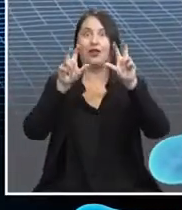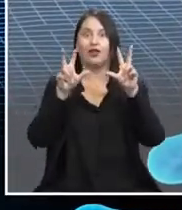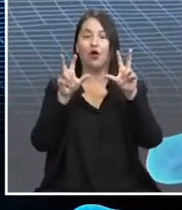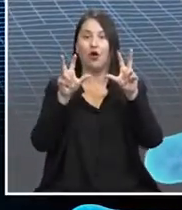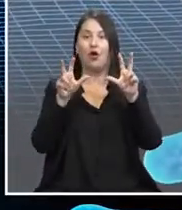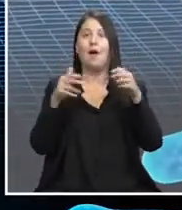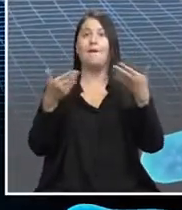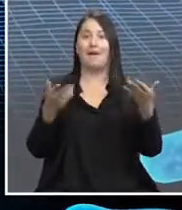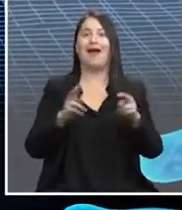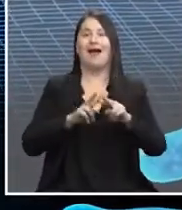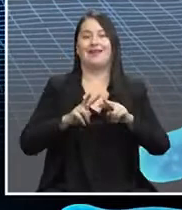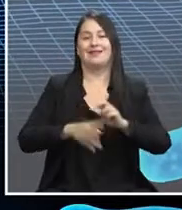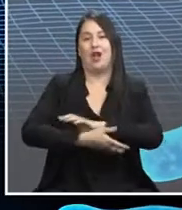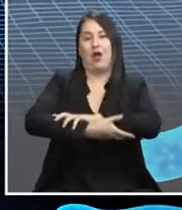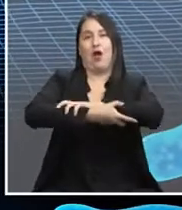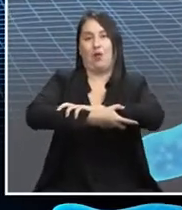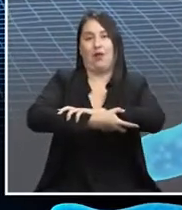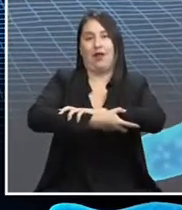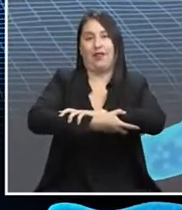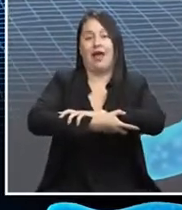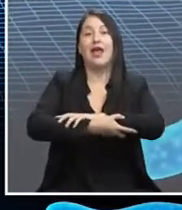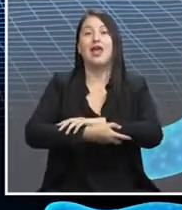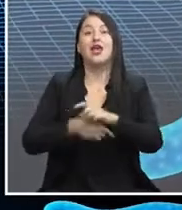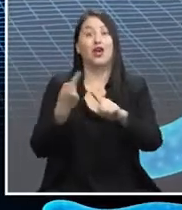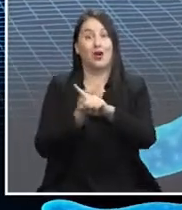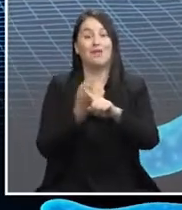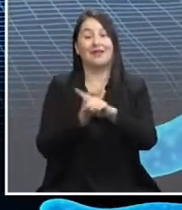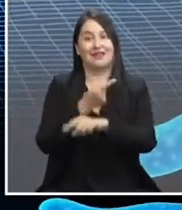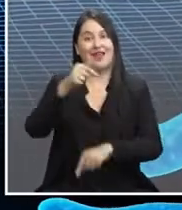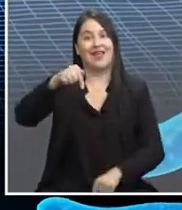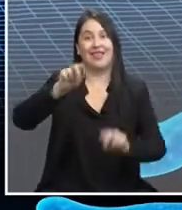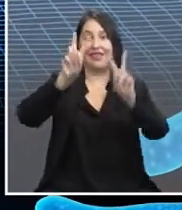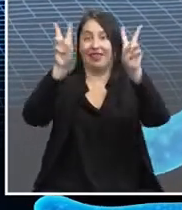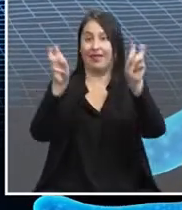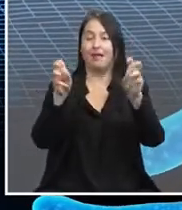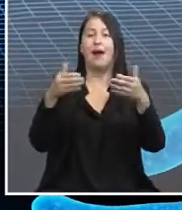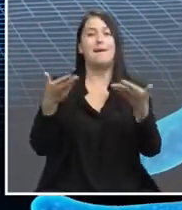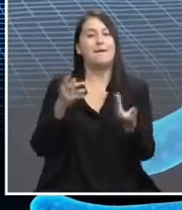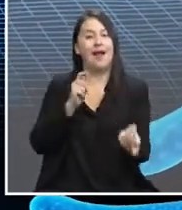human behavior to avoid dangerous interference with our